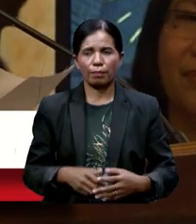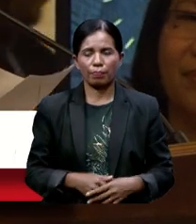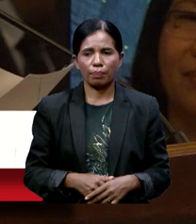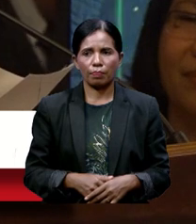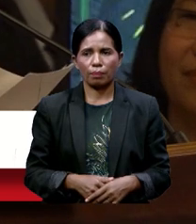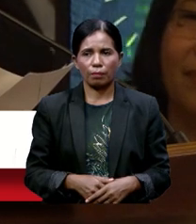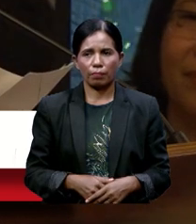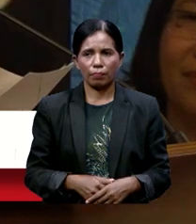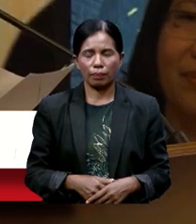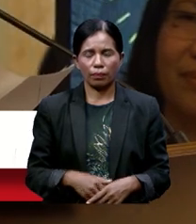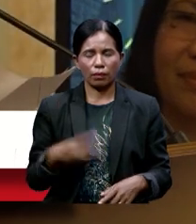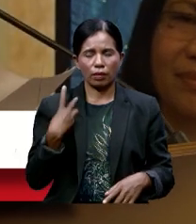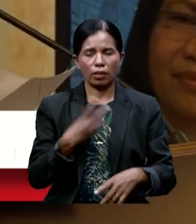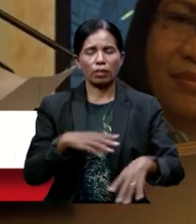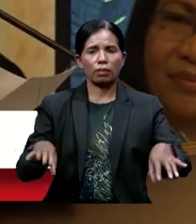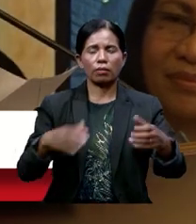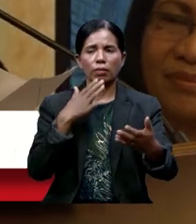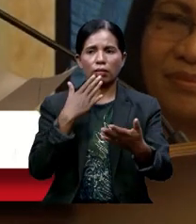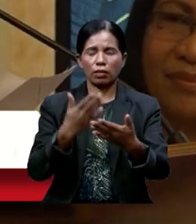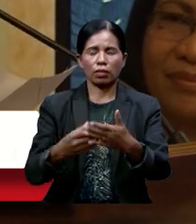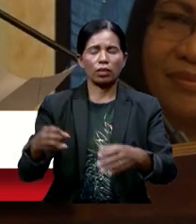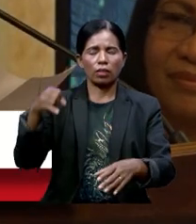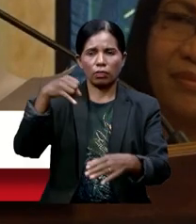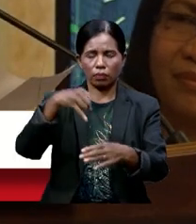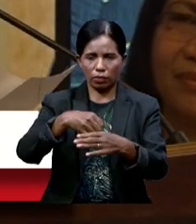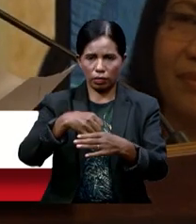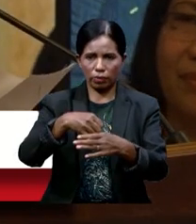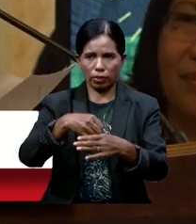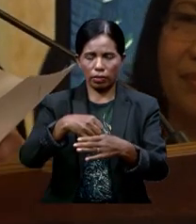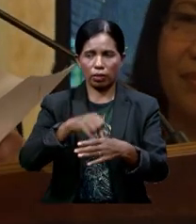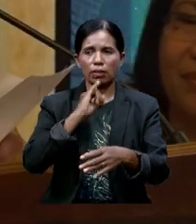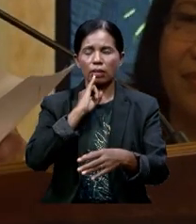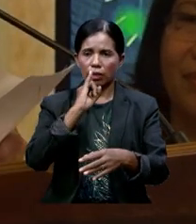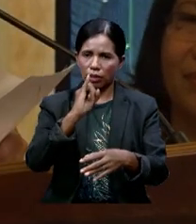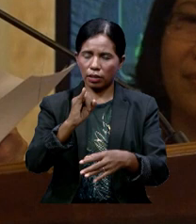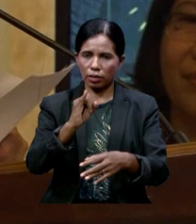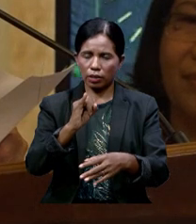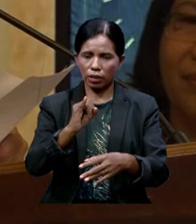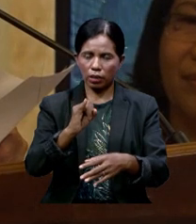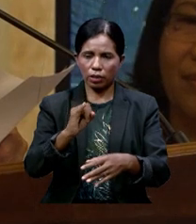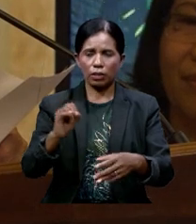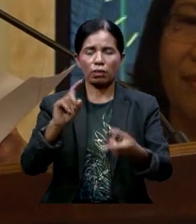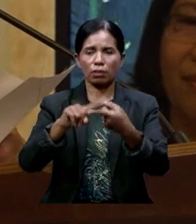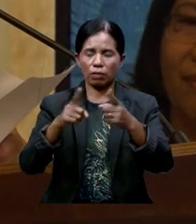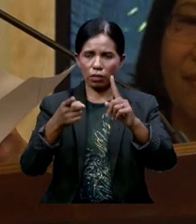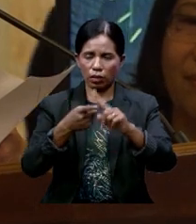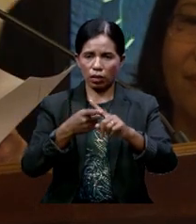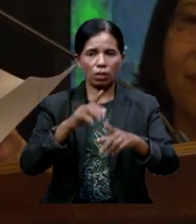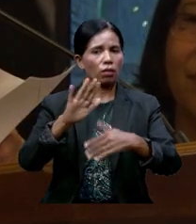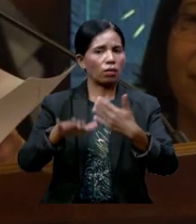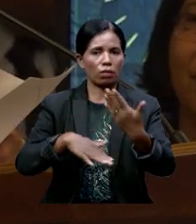The guiding principle of our foreign policy is to be friends with all